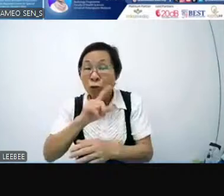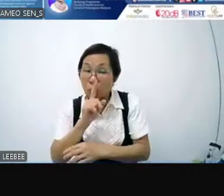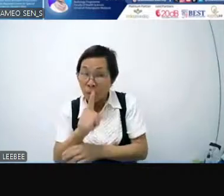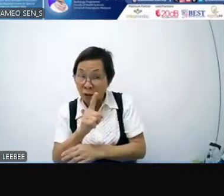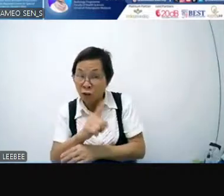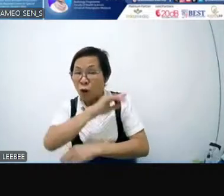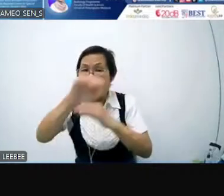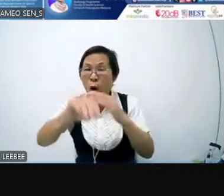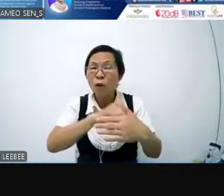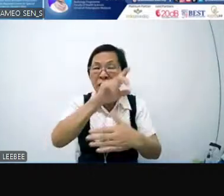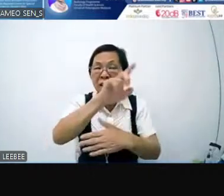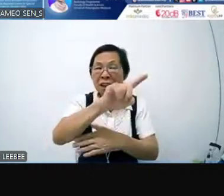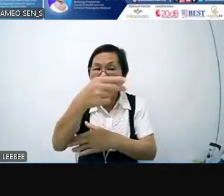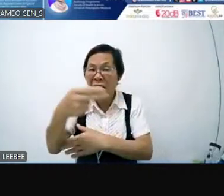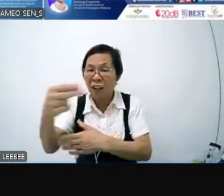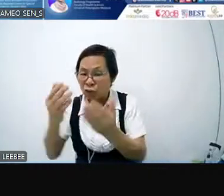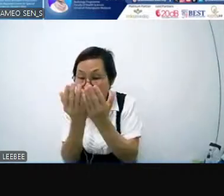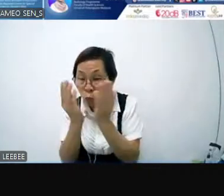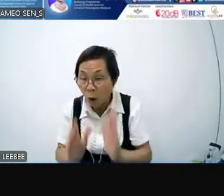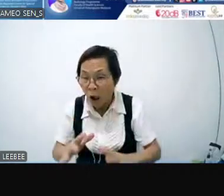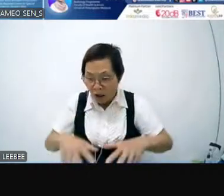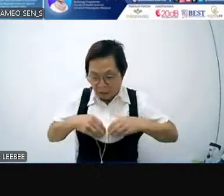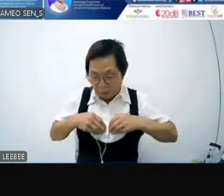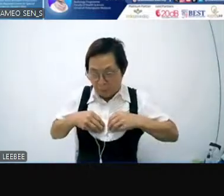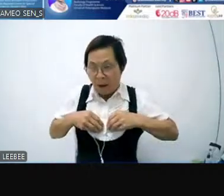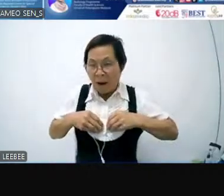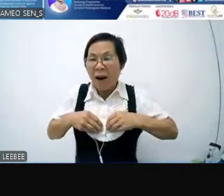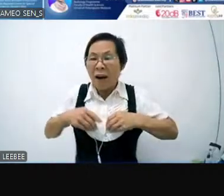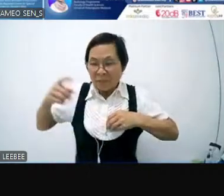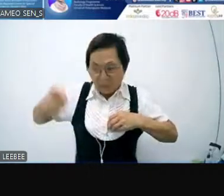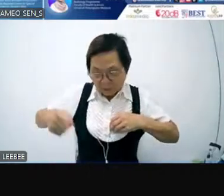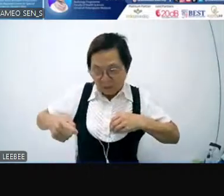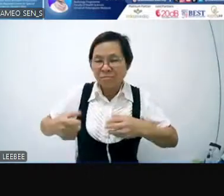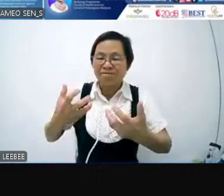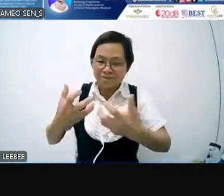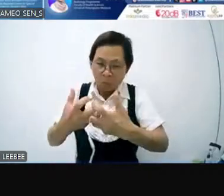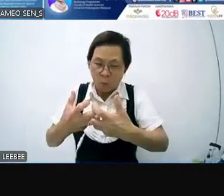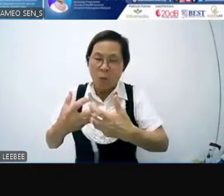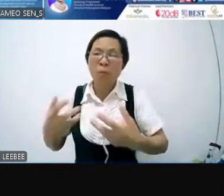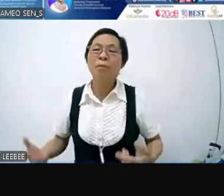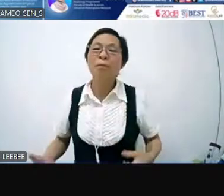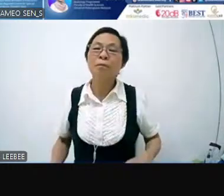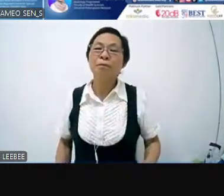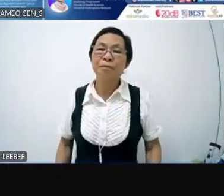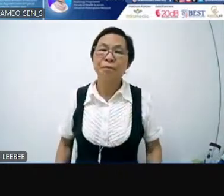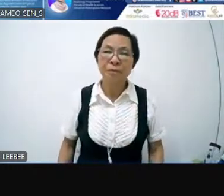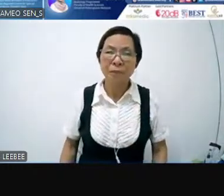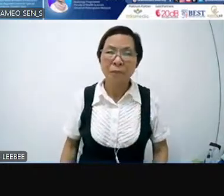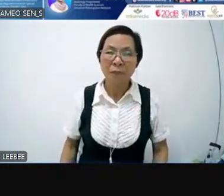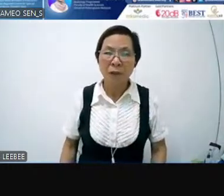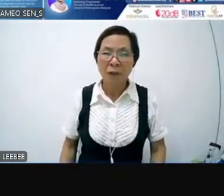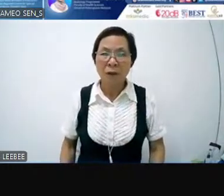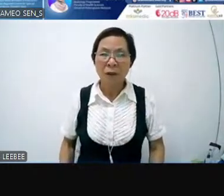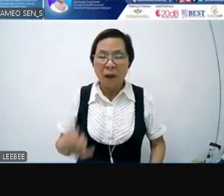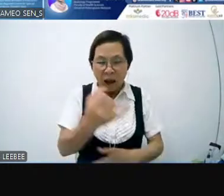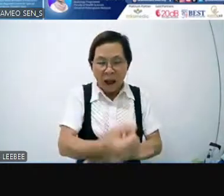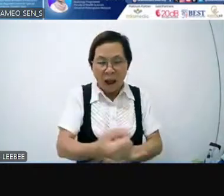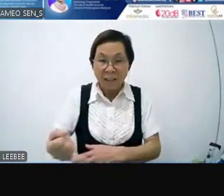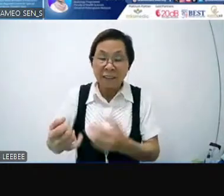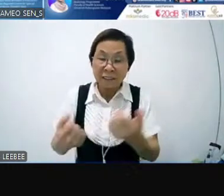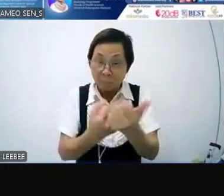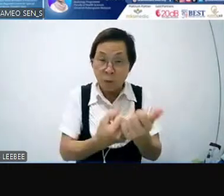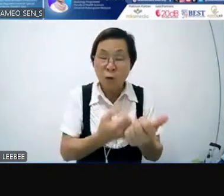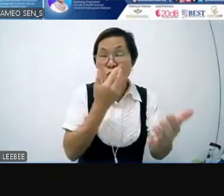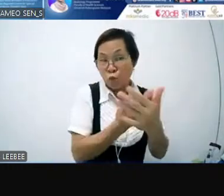DHA students receive necessary accommodations. Item scores, the good